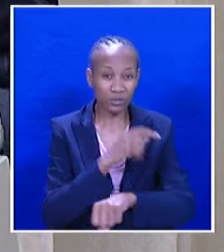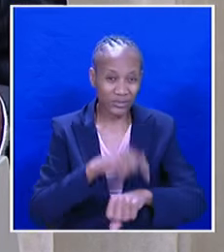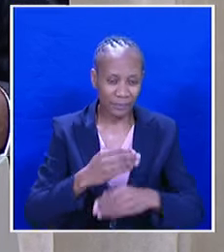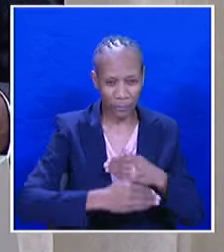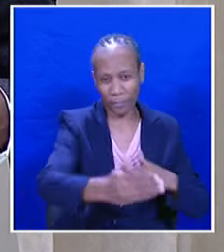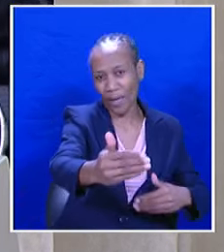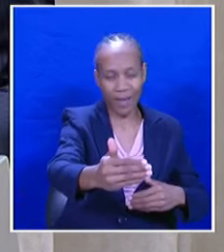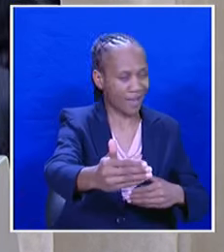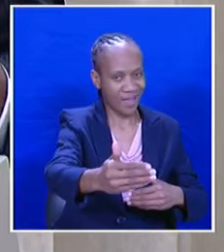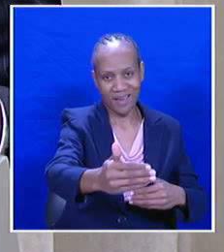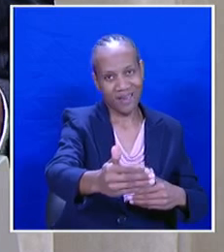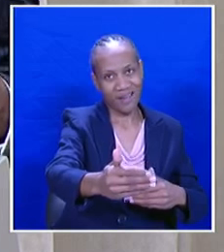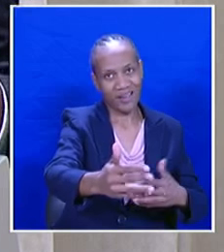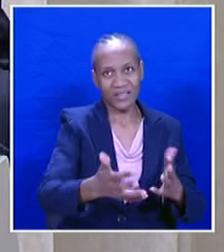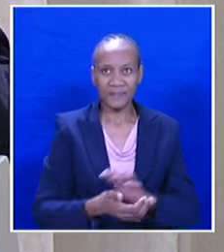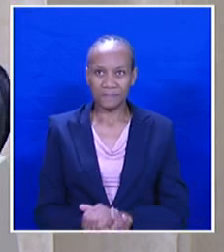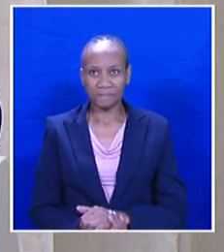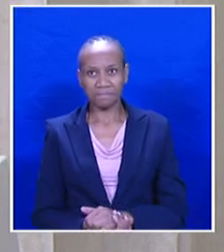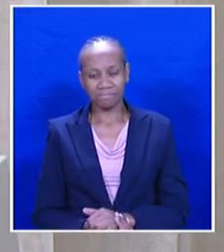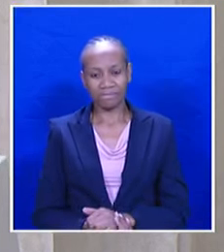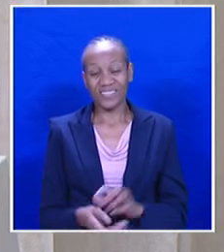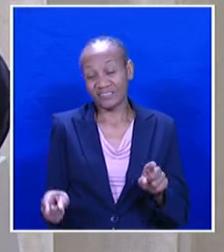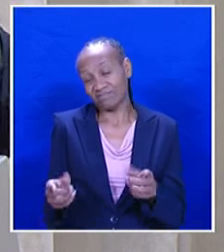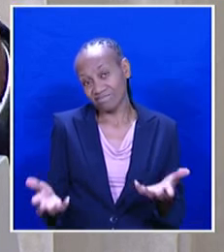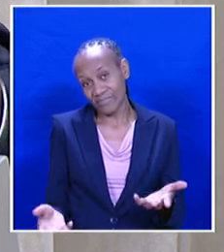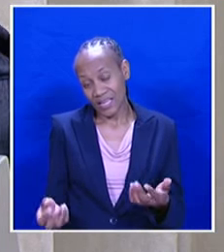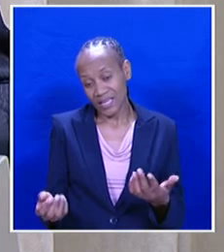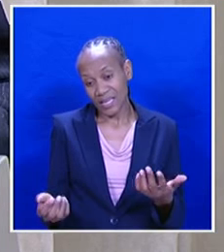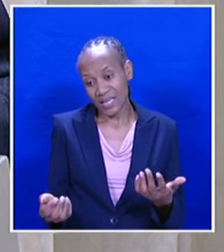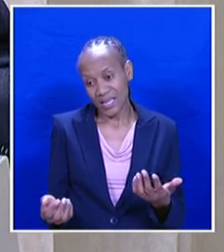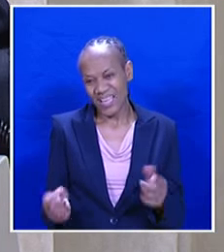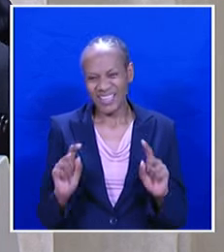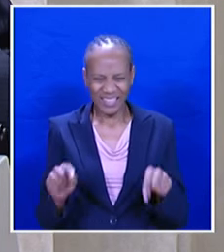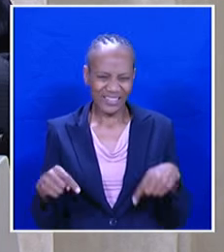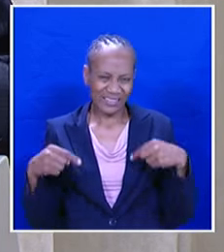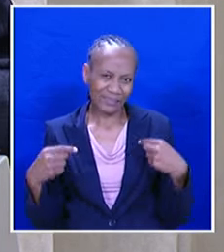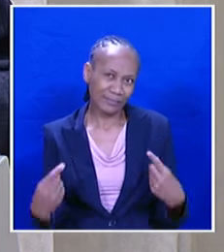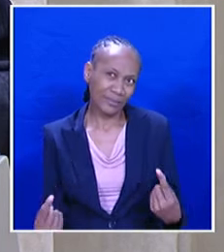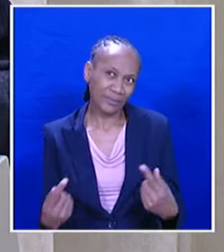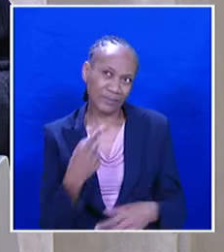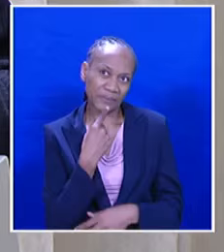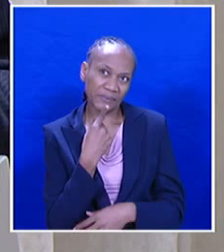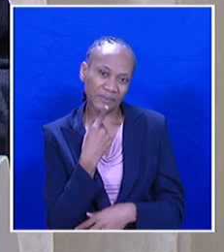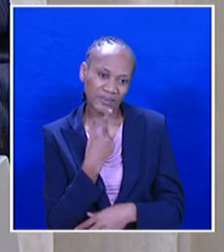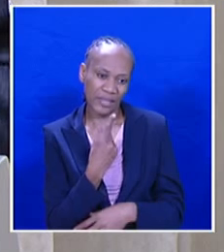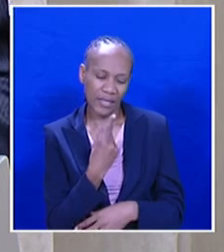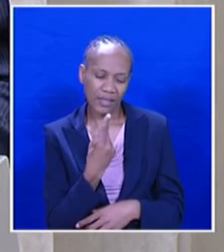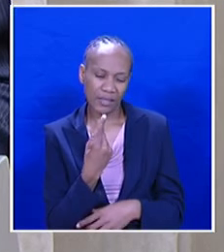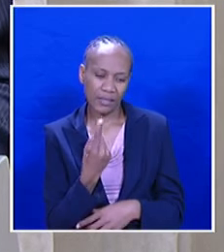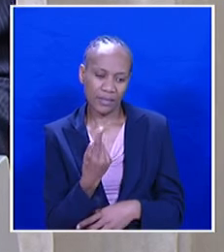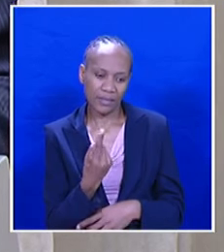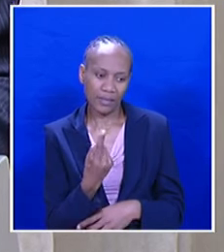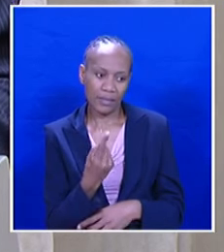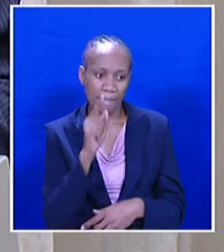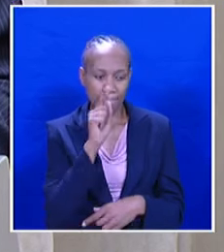even if I were to be an auditor, I would also find it quite difficult to put one's finger on them at the time. But with